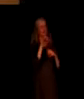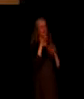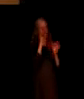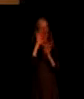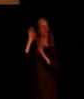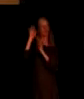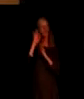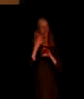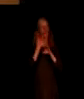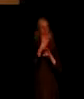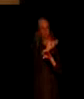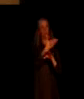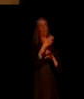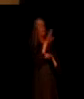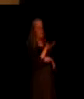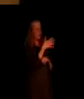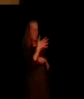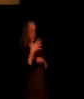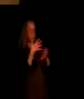been conceptualized.